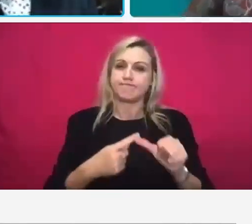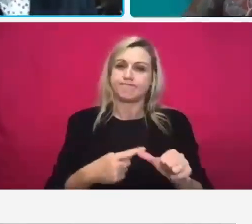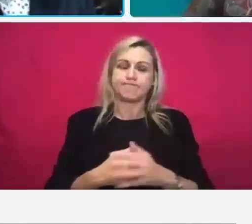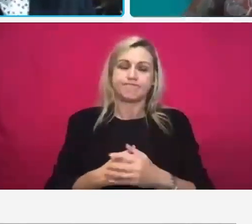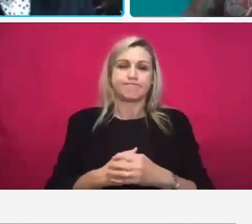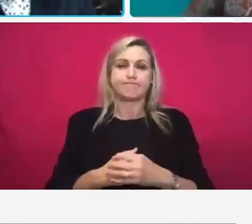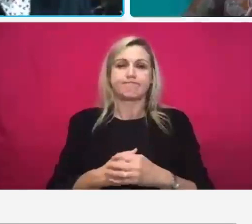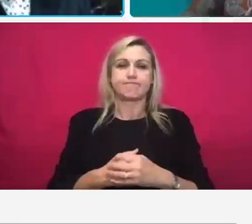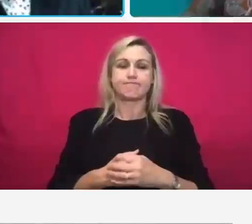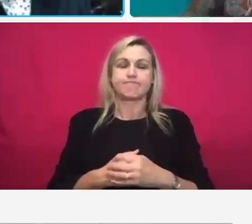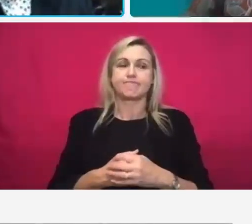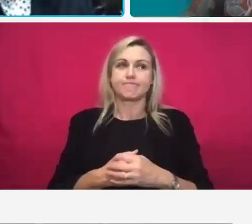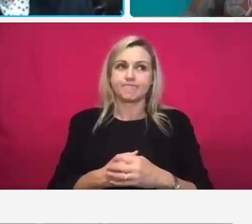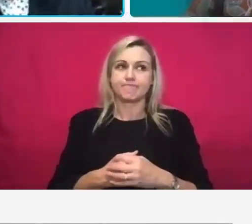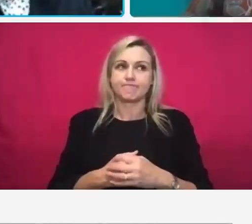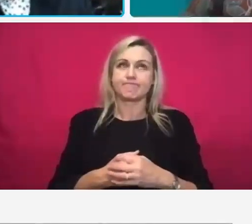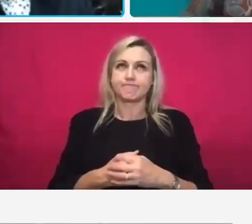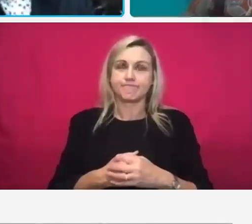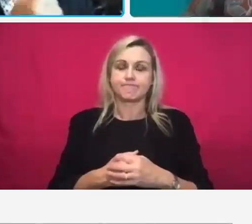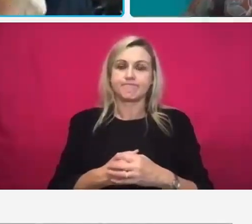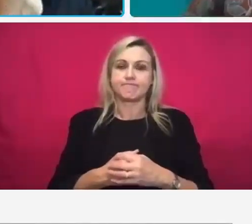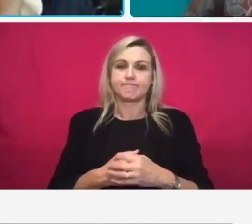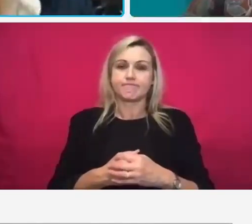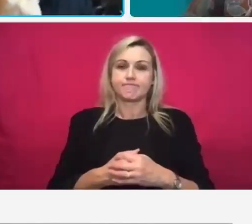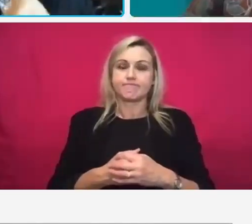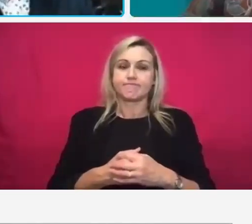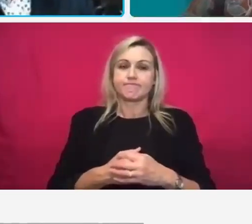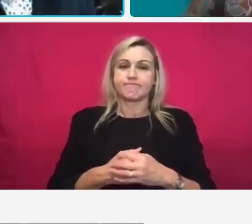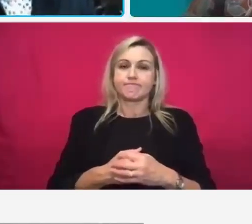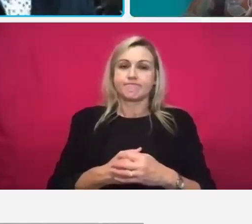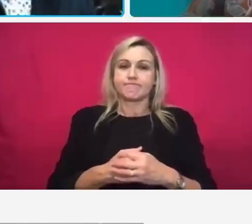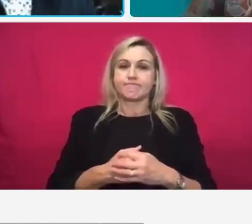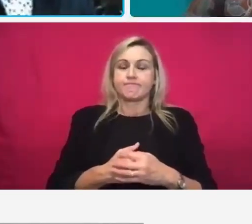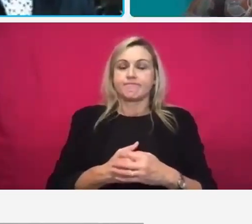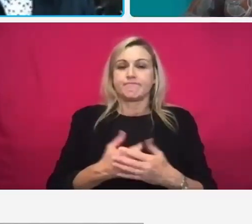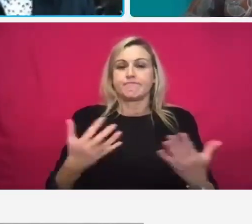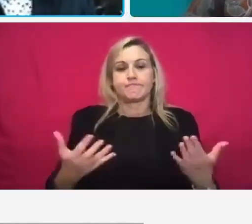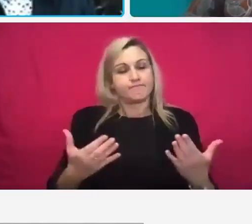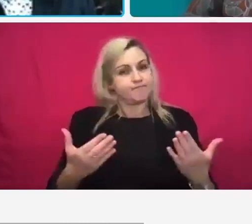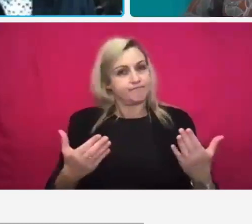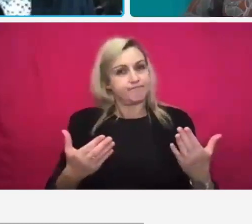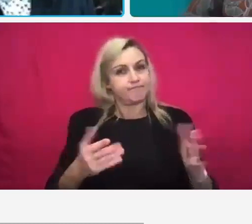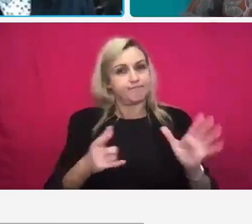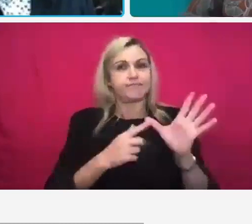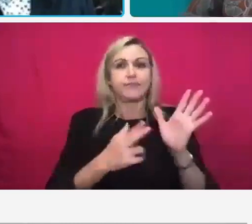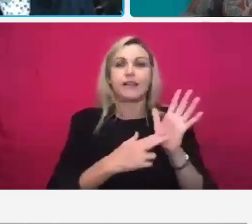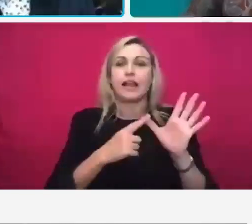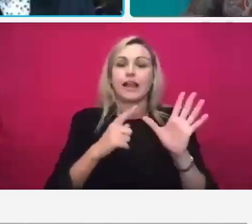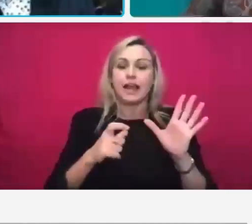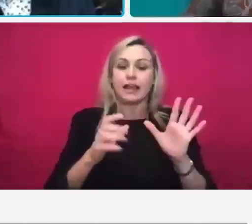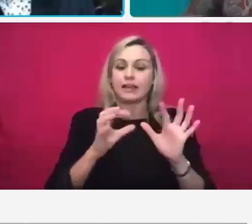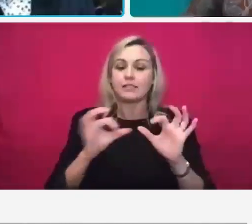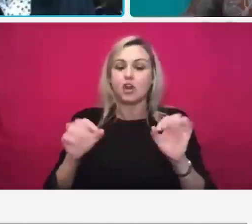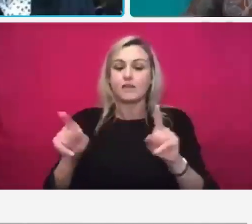Joe, in thinking about that question, and Mike might have some additional points. Firstly, don't think of ANAC like ACFI.